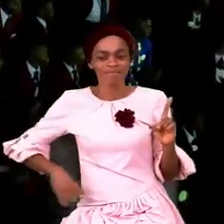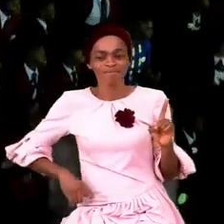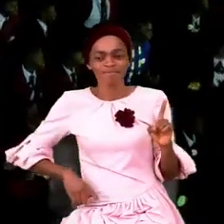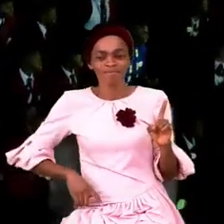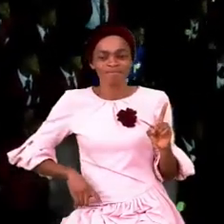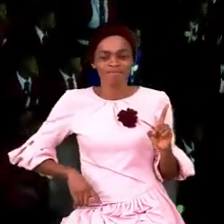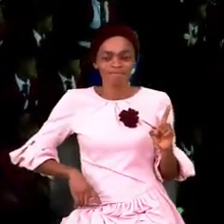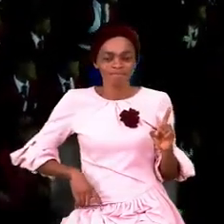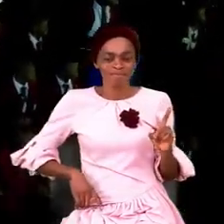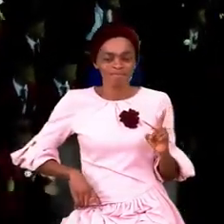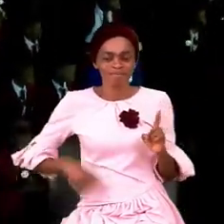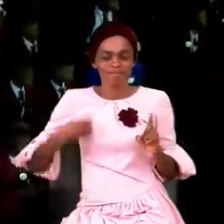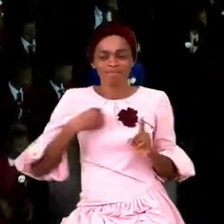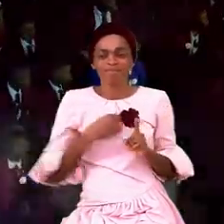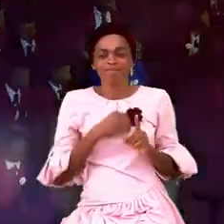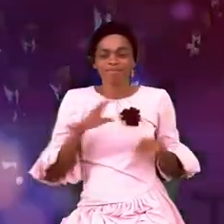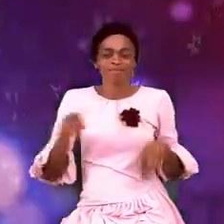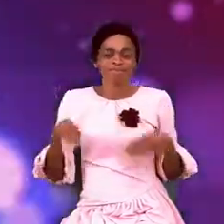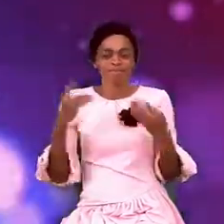tobiju,